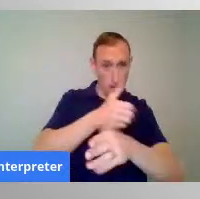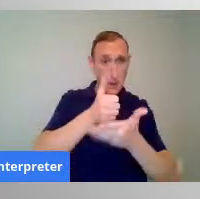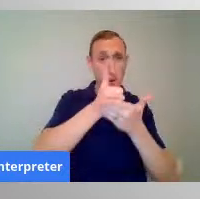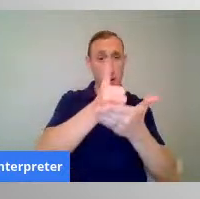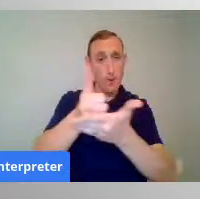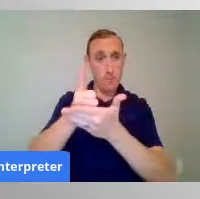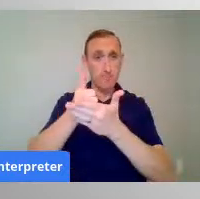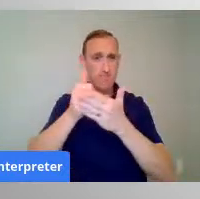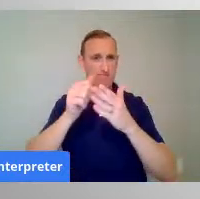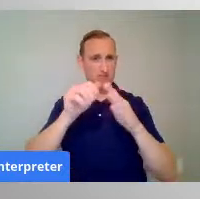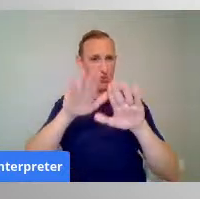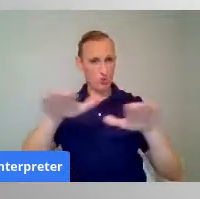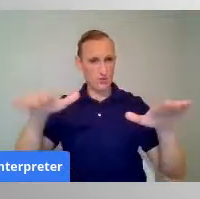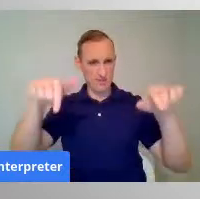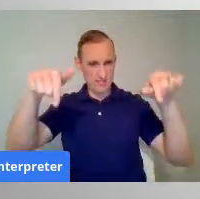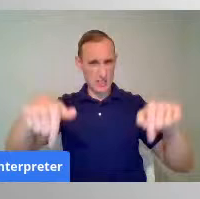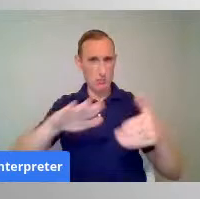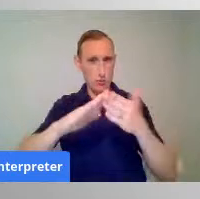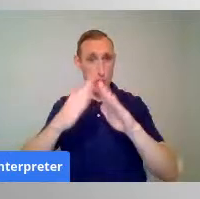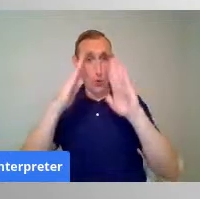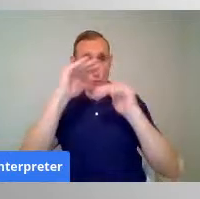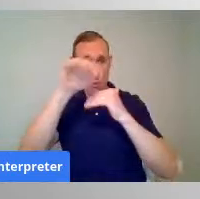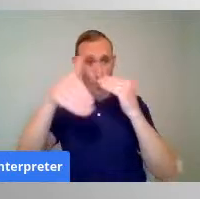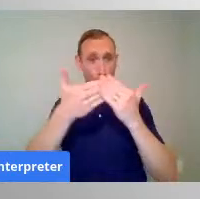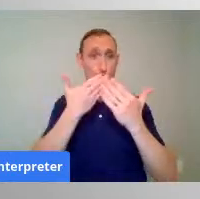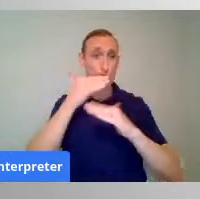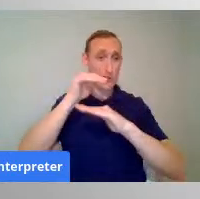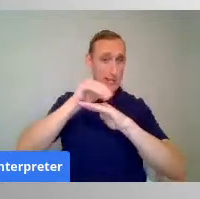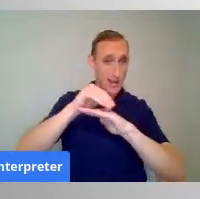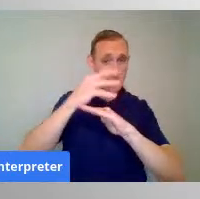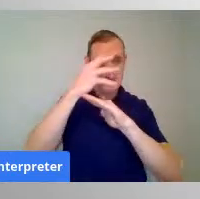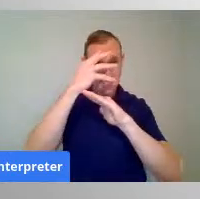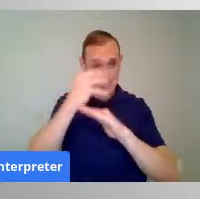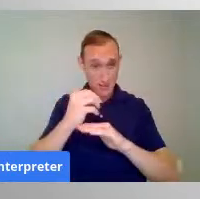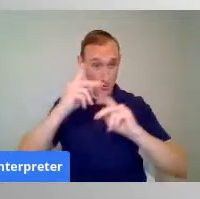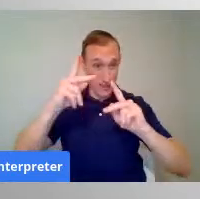Thank you. Well, I hope everybody has a great night. Get some sleep. The day starts again tomorrow.